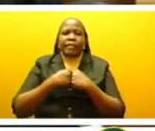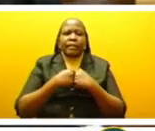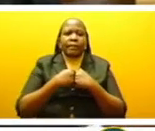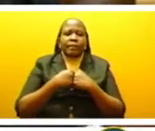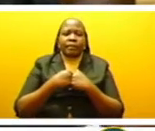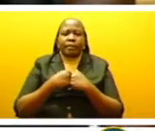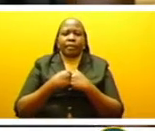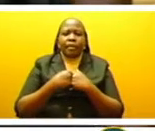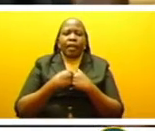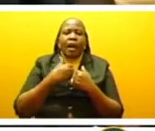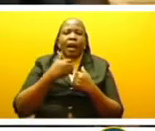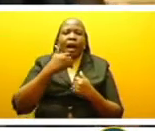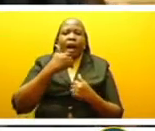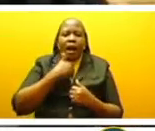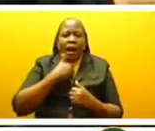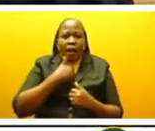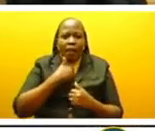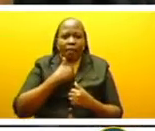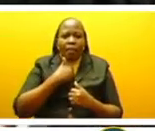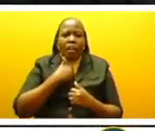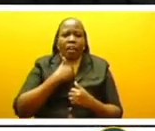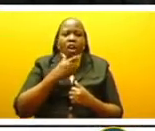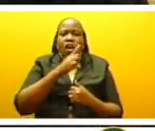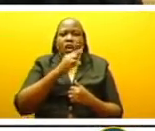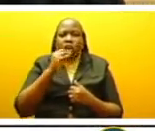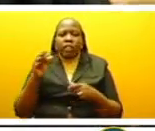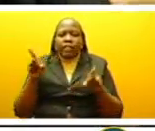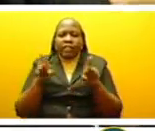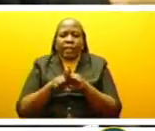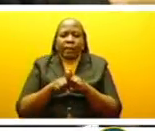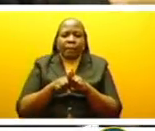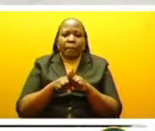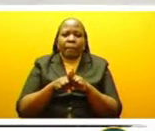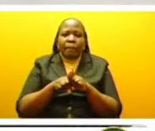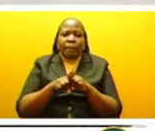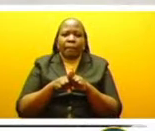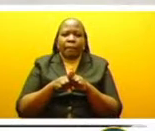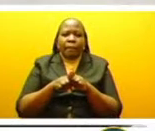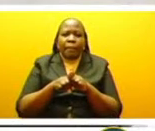and had undergone the verification process